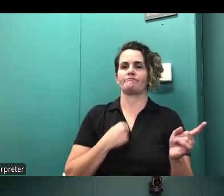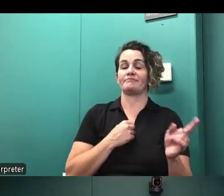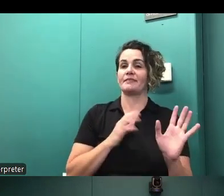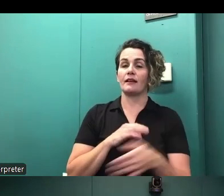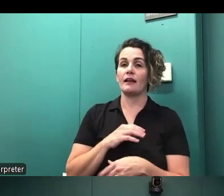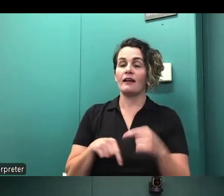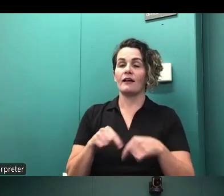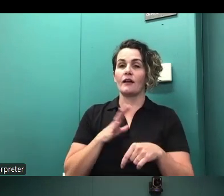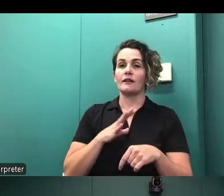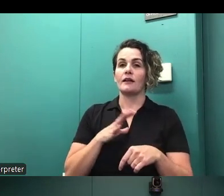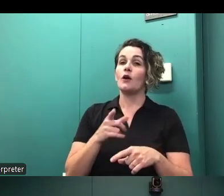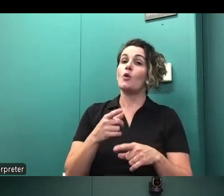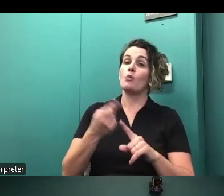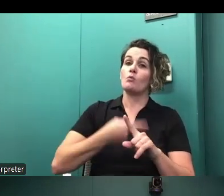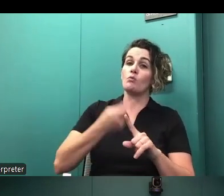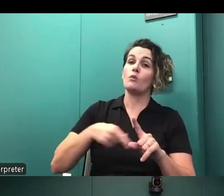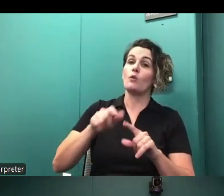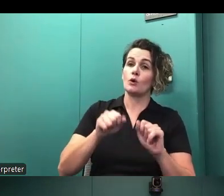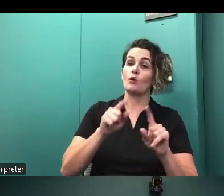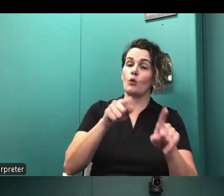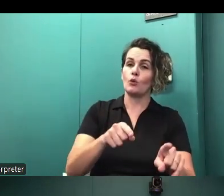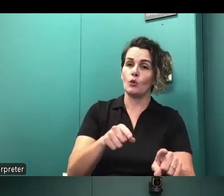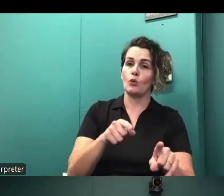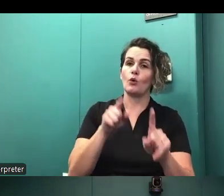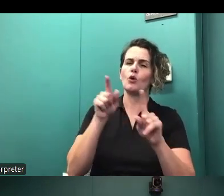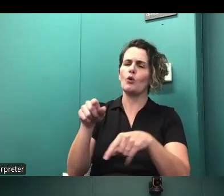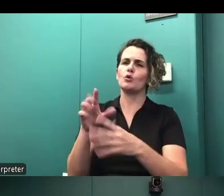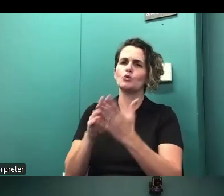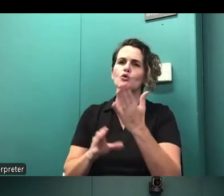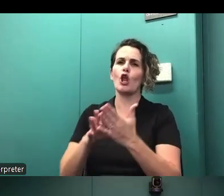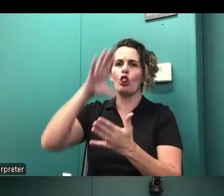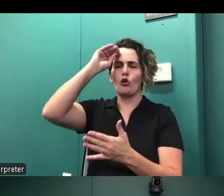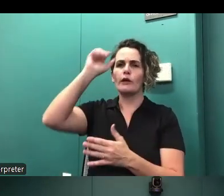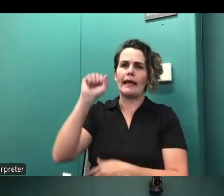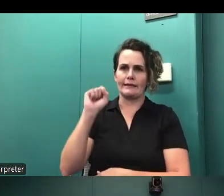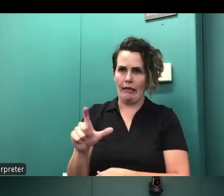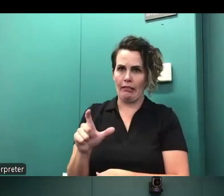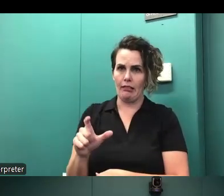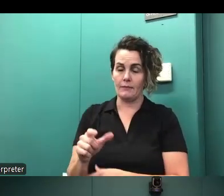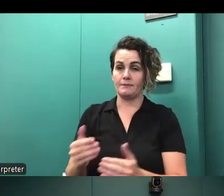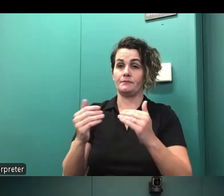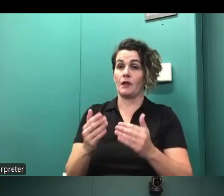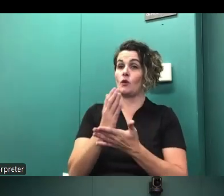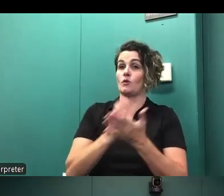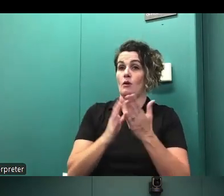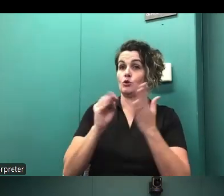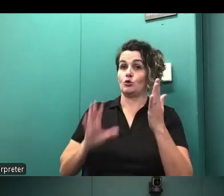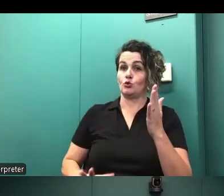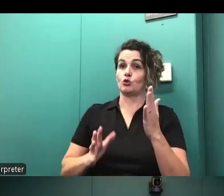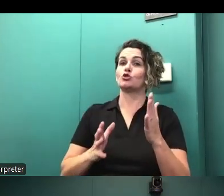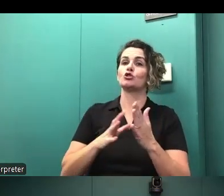the month one you can go by too, and just go to the students learning ASL. I have some students that are learning